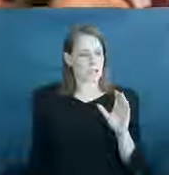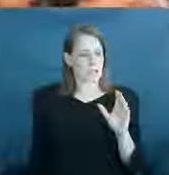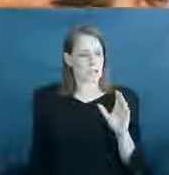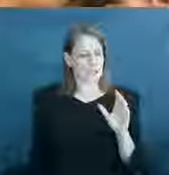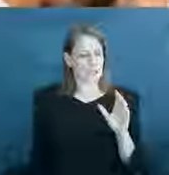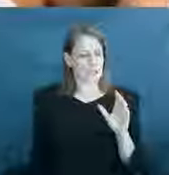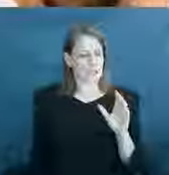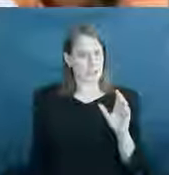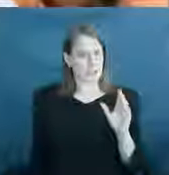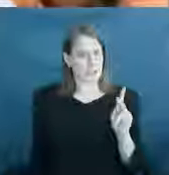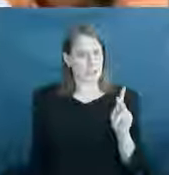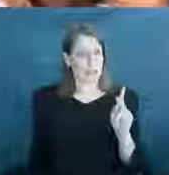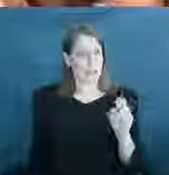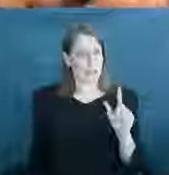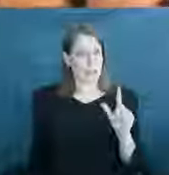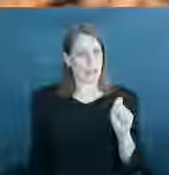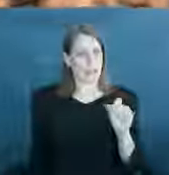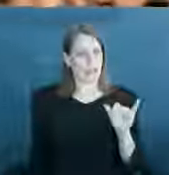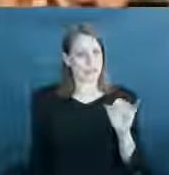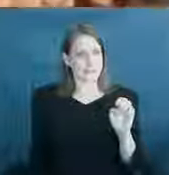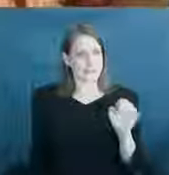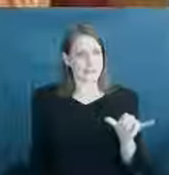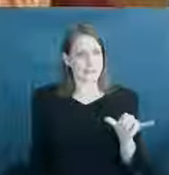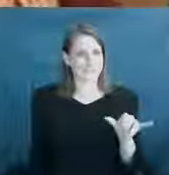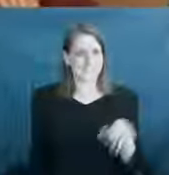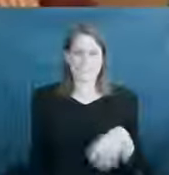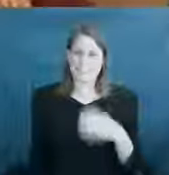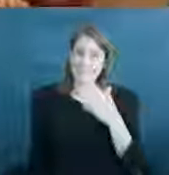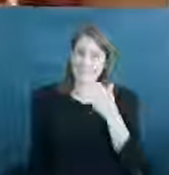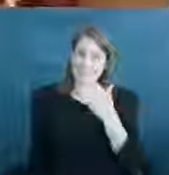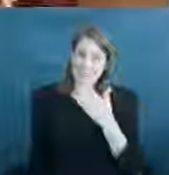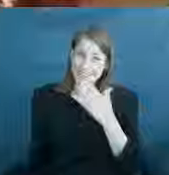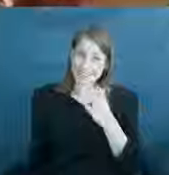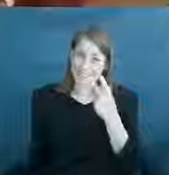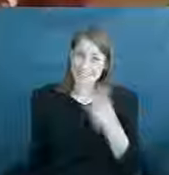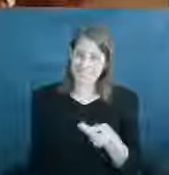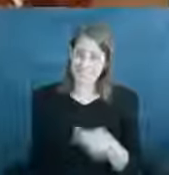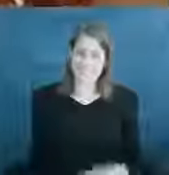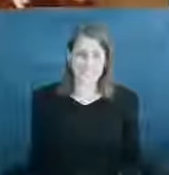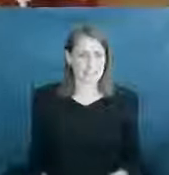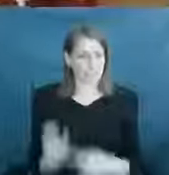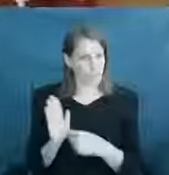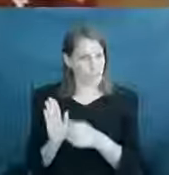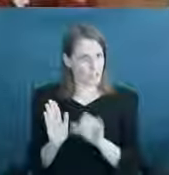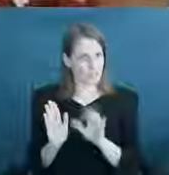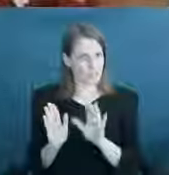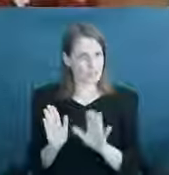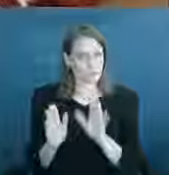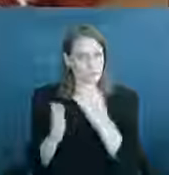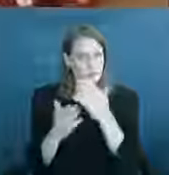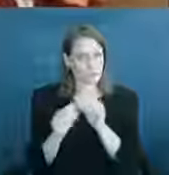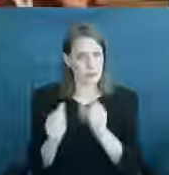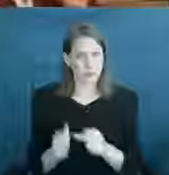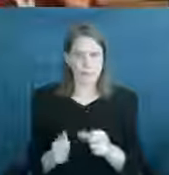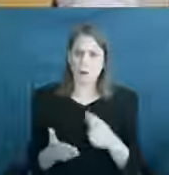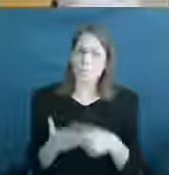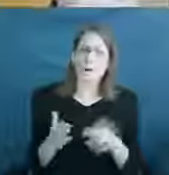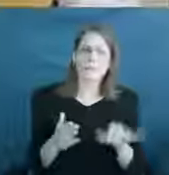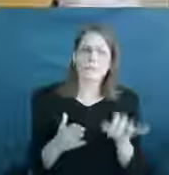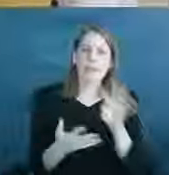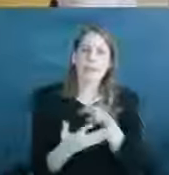it. This is a nice one here. This is from Kelsey. Where's Kelsey? Well done, Kelsey. I can see your shape coming out of